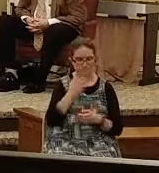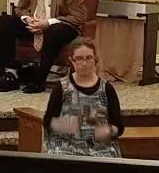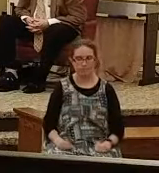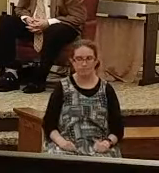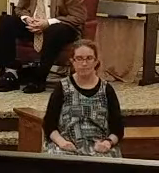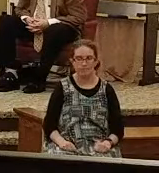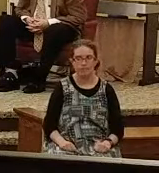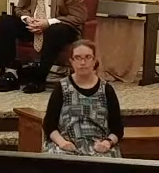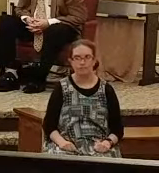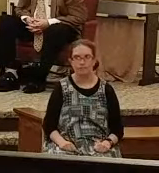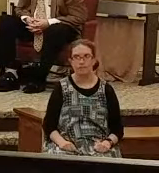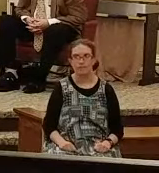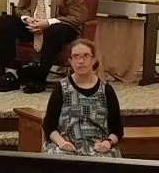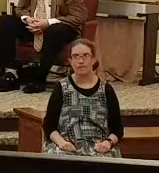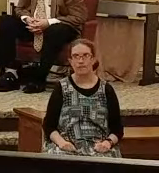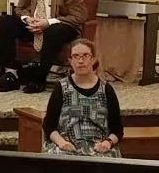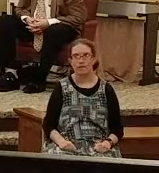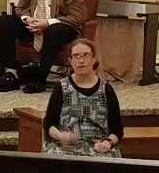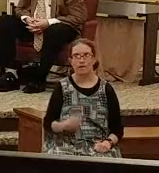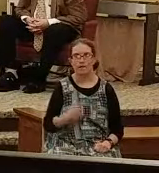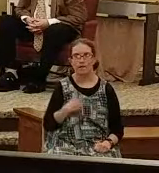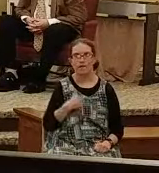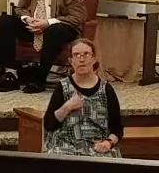sir. And I'm mad at the devil.